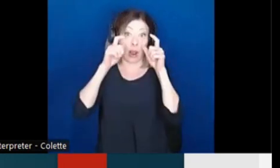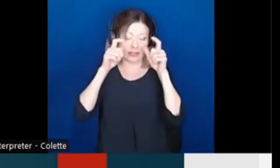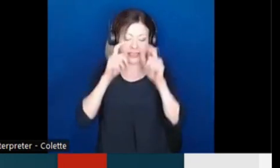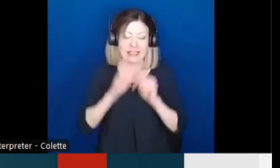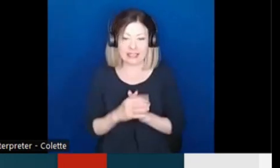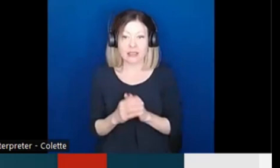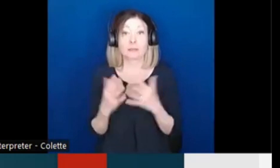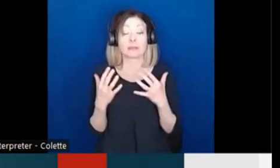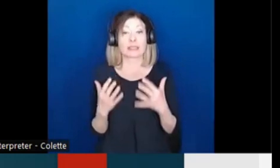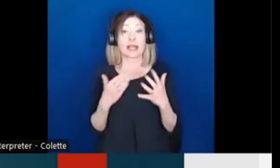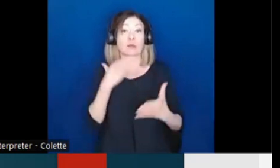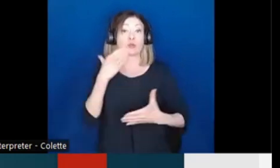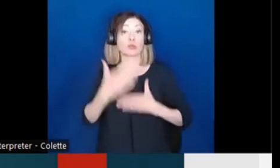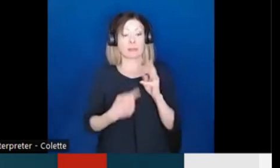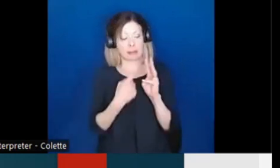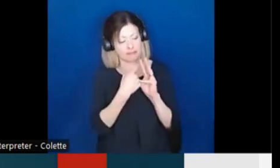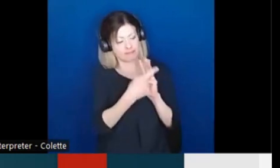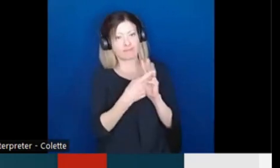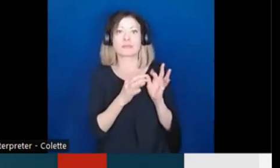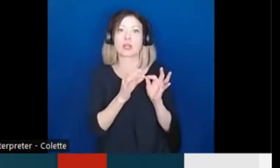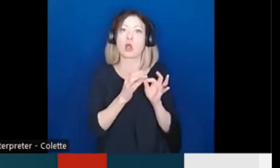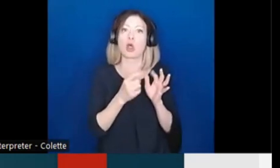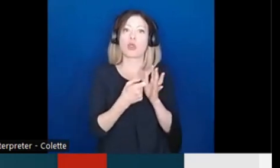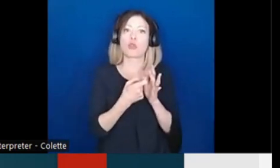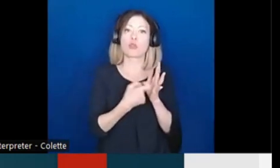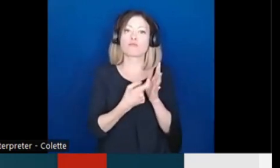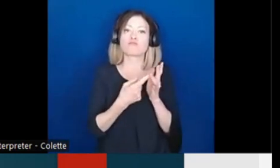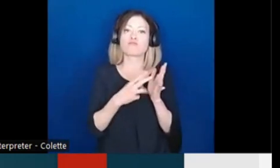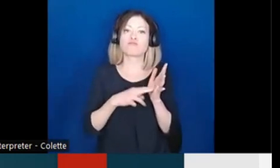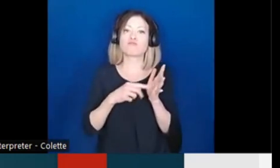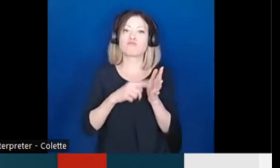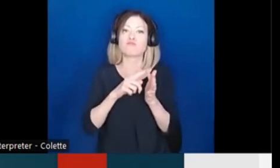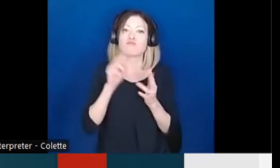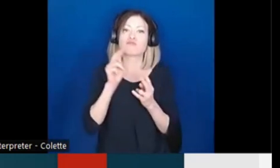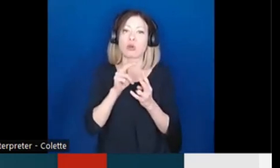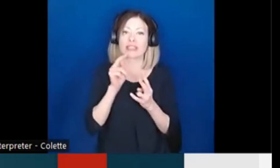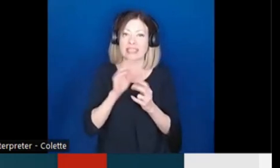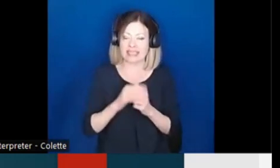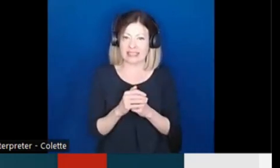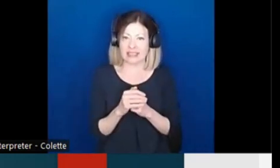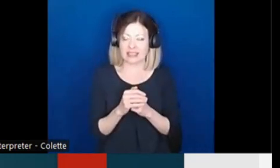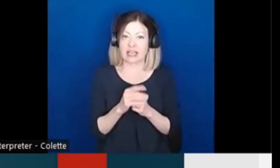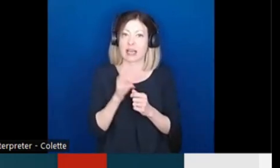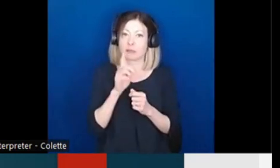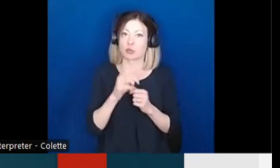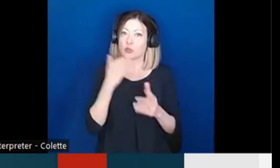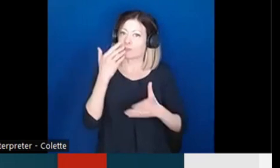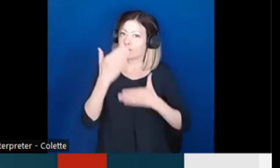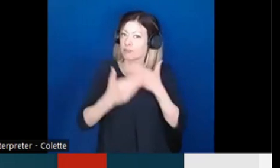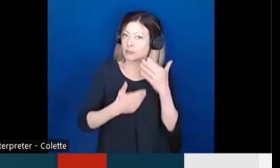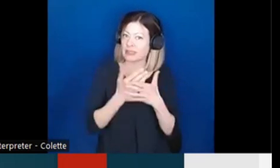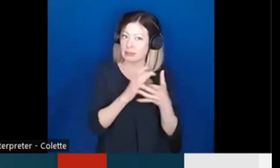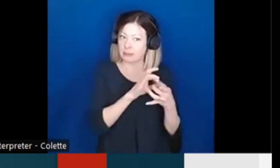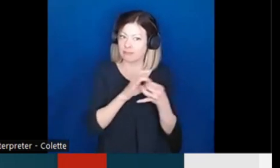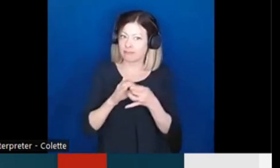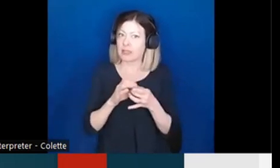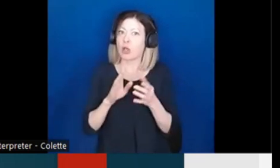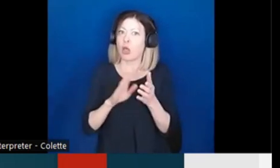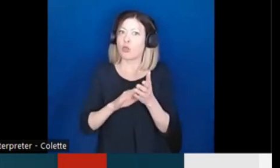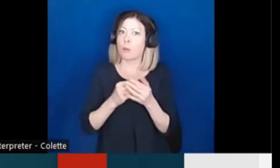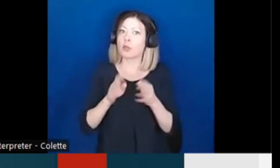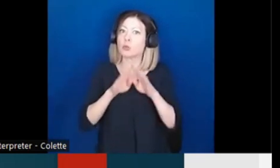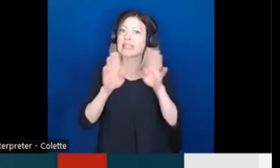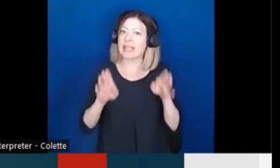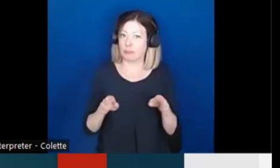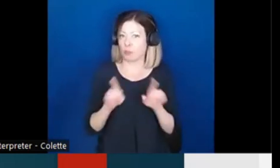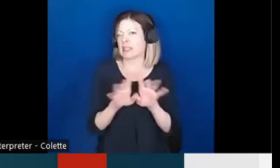the Brontes, putting it in a little bit of context with the museum as it is now. I thought it might be quite nice to describe